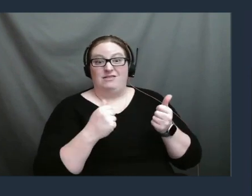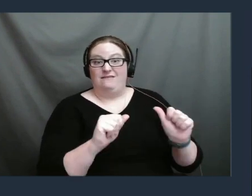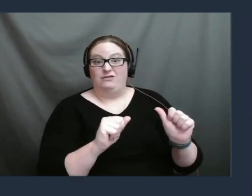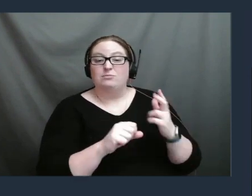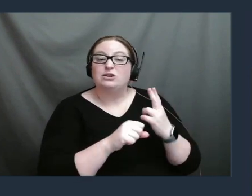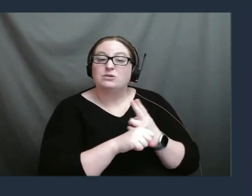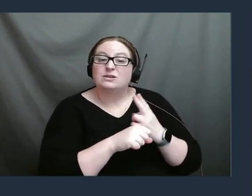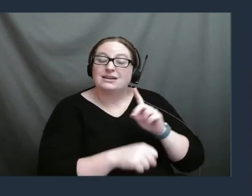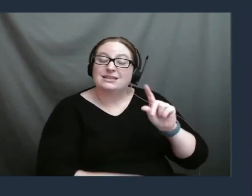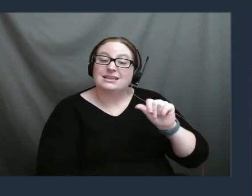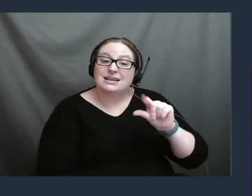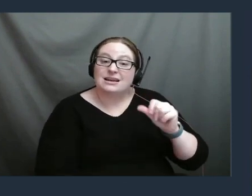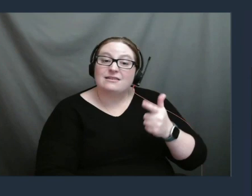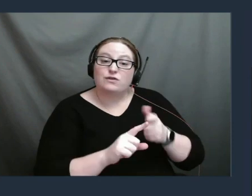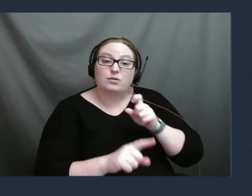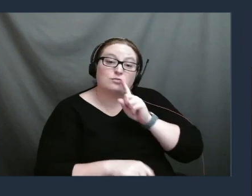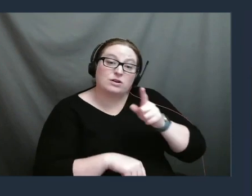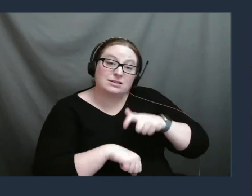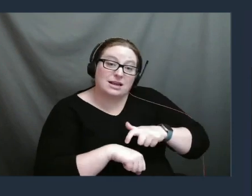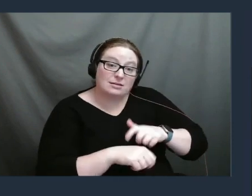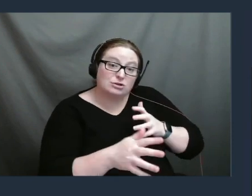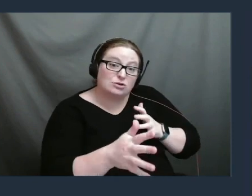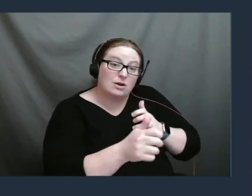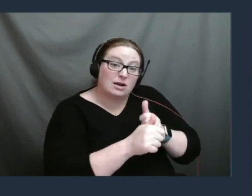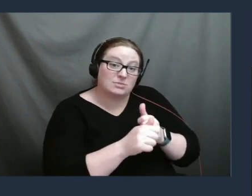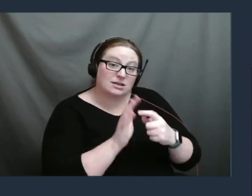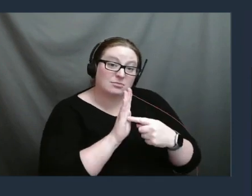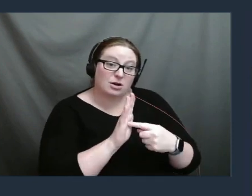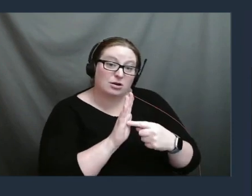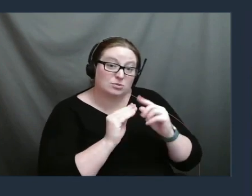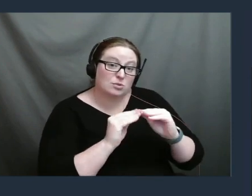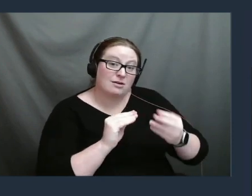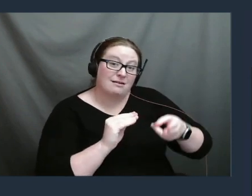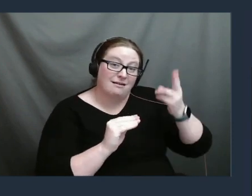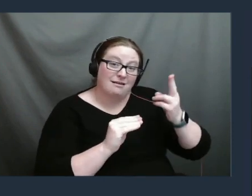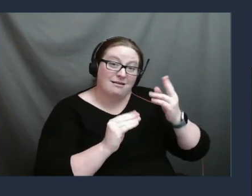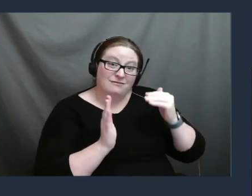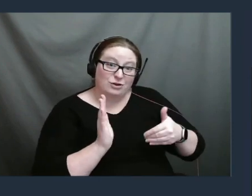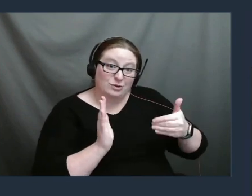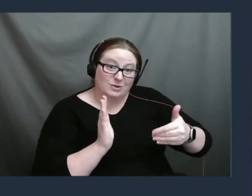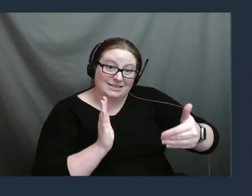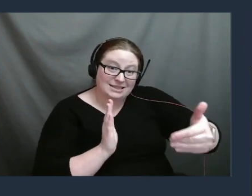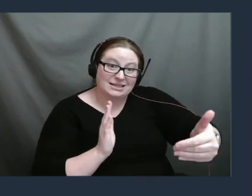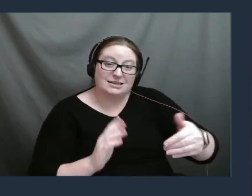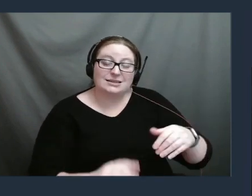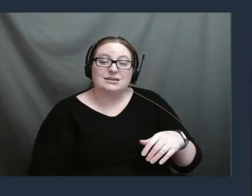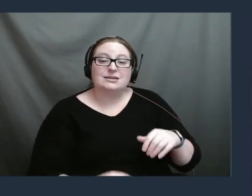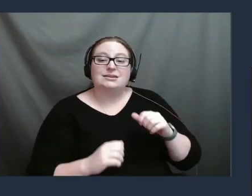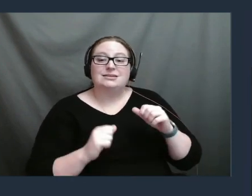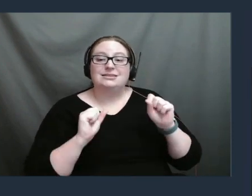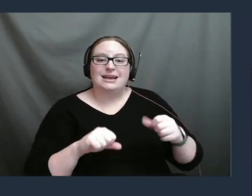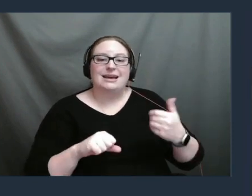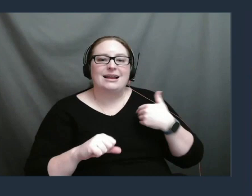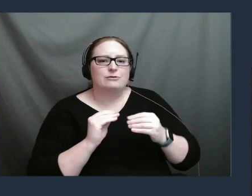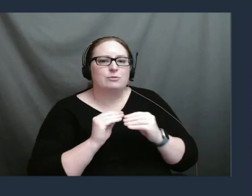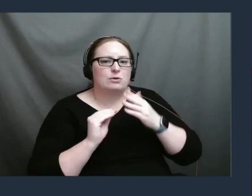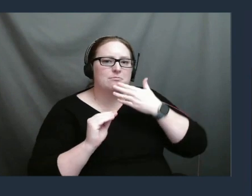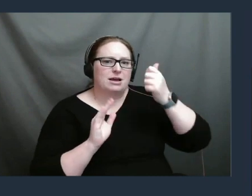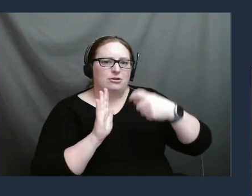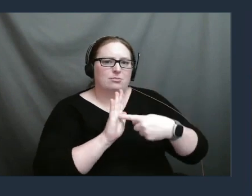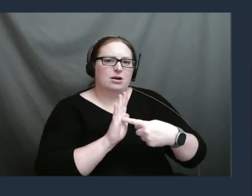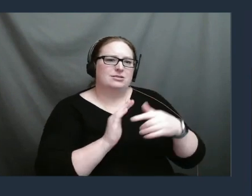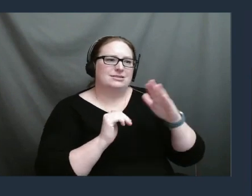in real time to update the models at a higher frequency, you can get better models than traditional